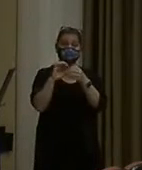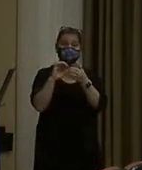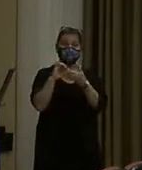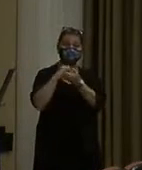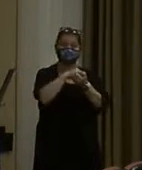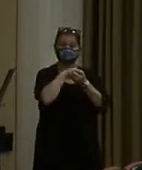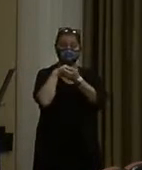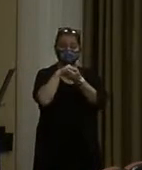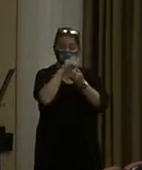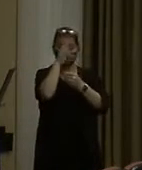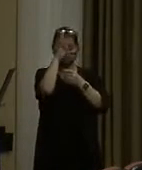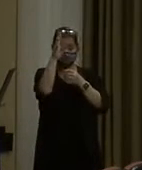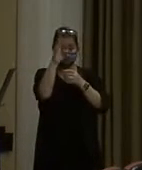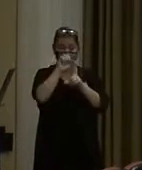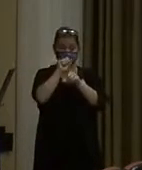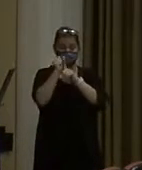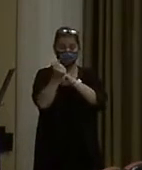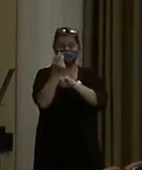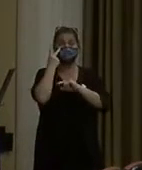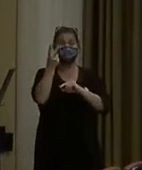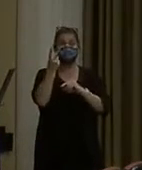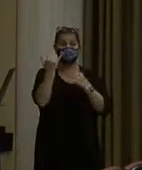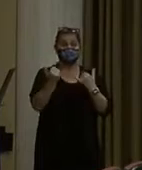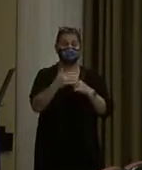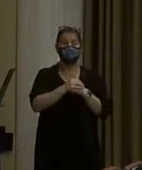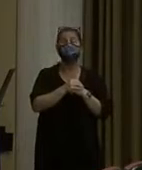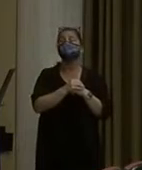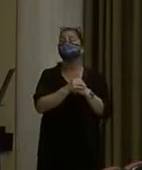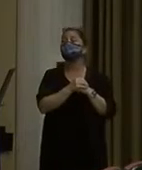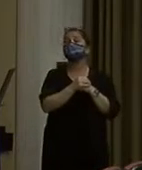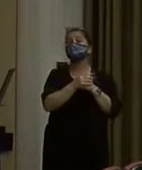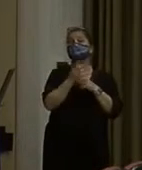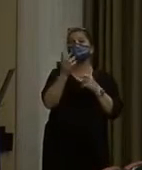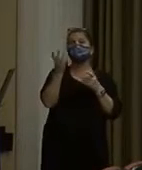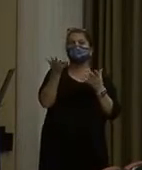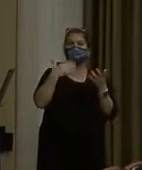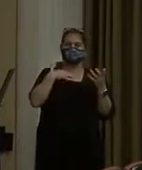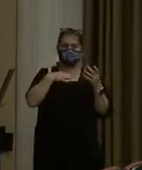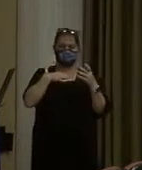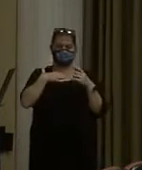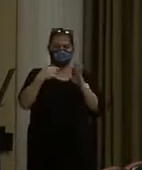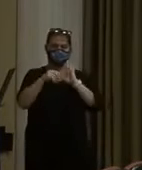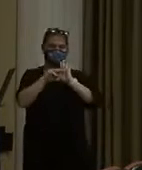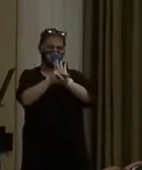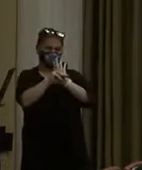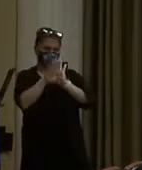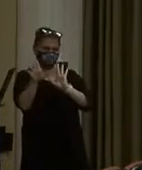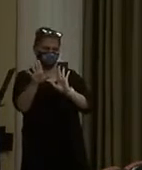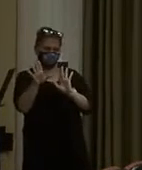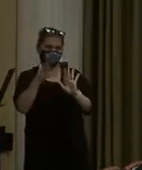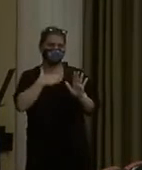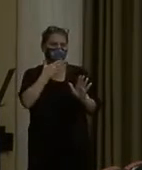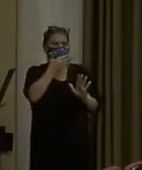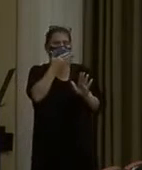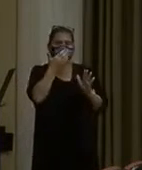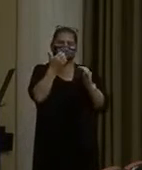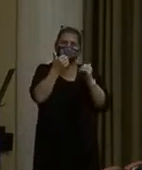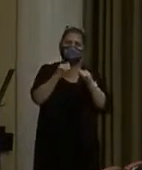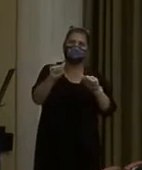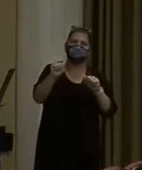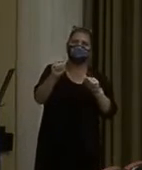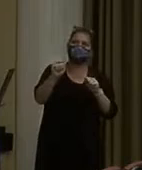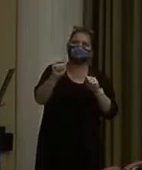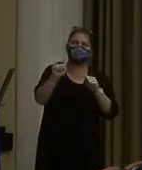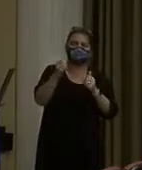create the conditions that we see downstream. So this is my wonky model, my best attempt taking the evidence